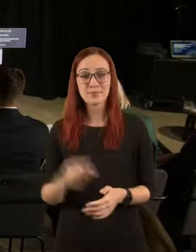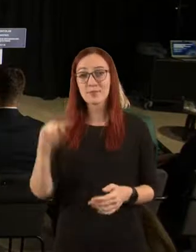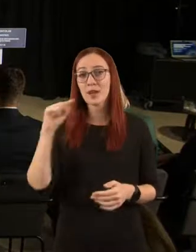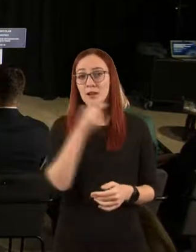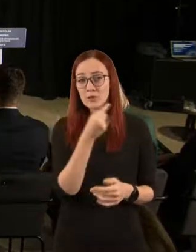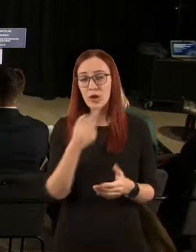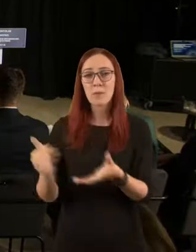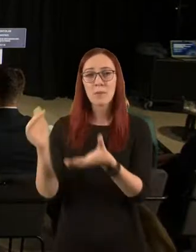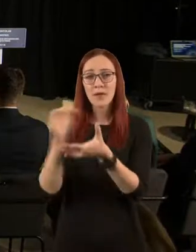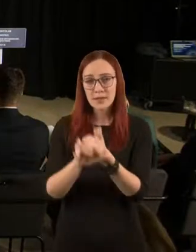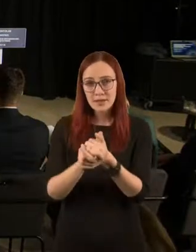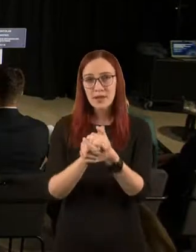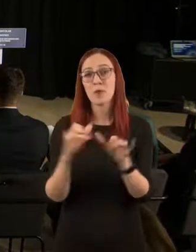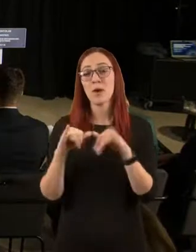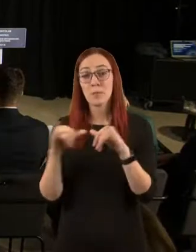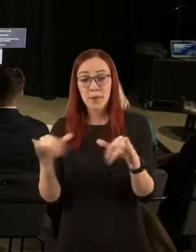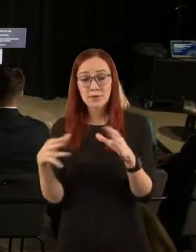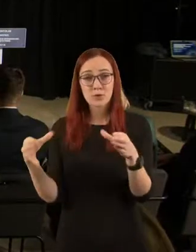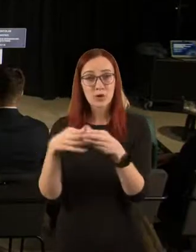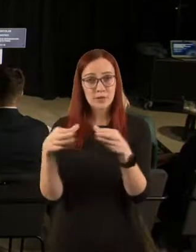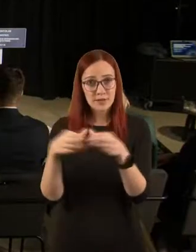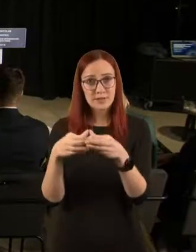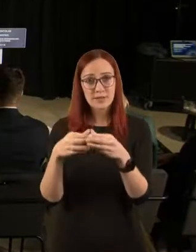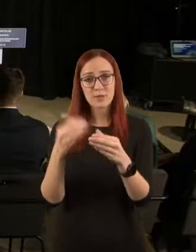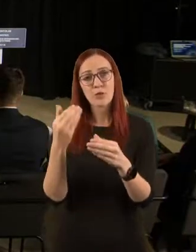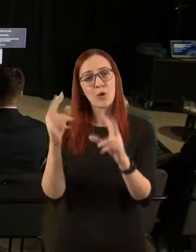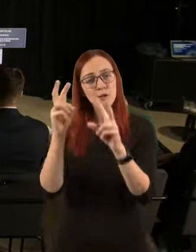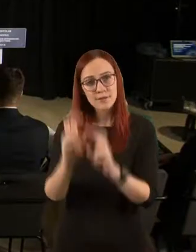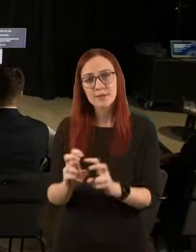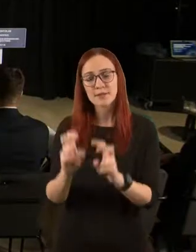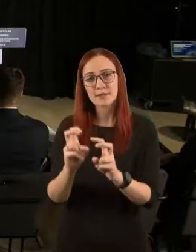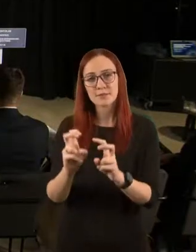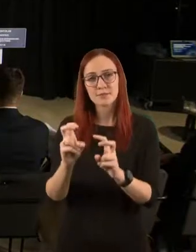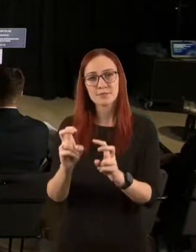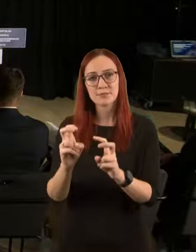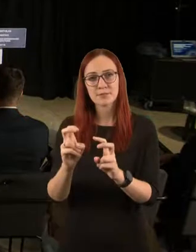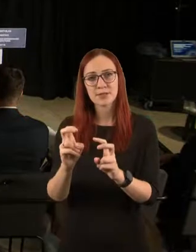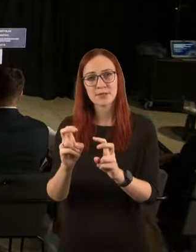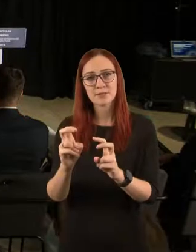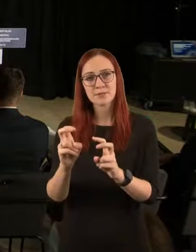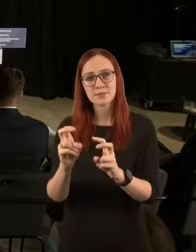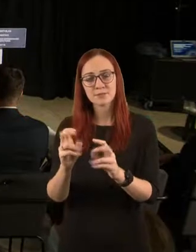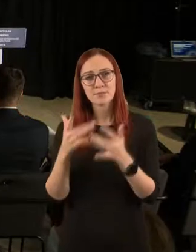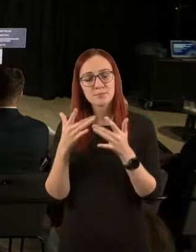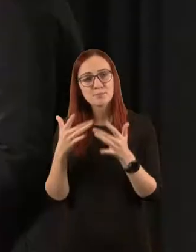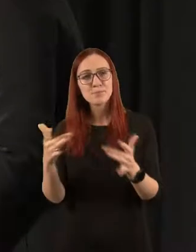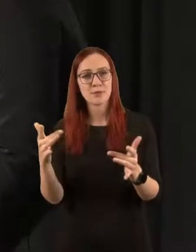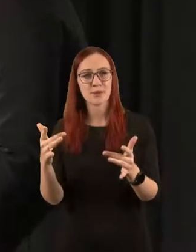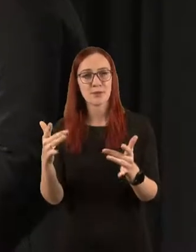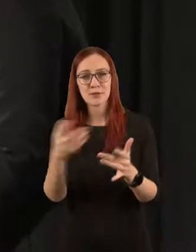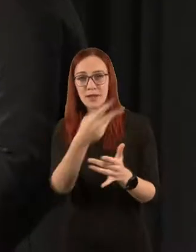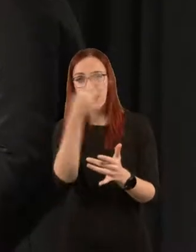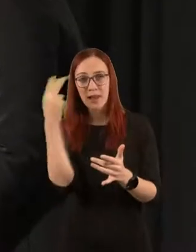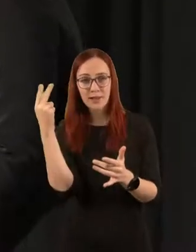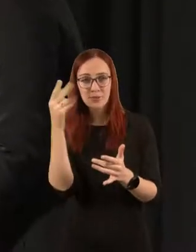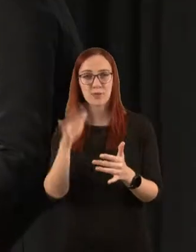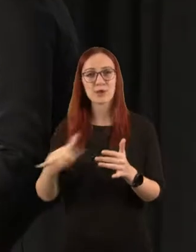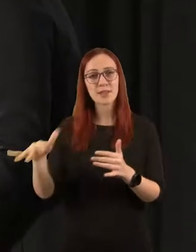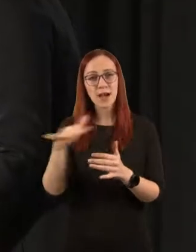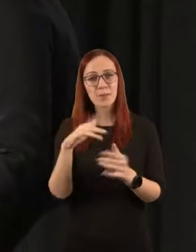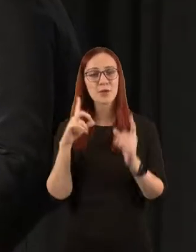most effective way. The OECD and the review carried out by the OECD